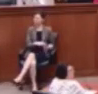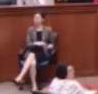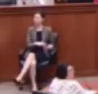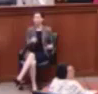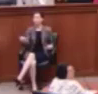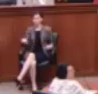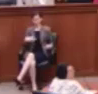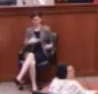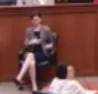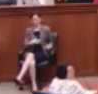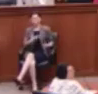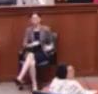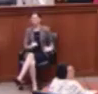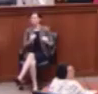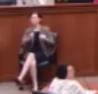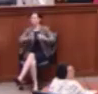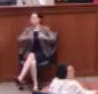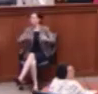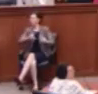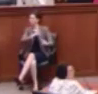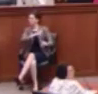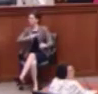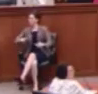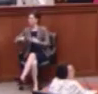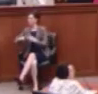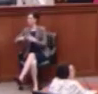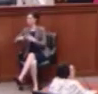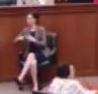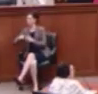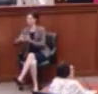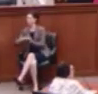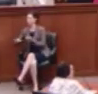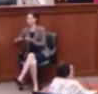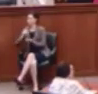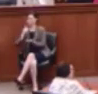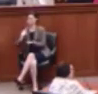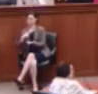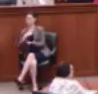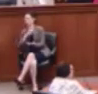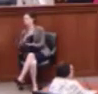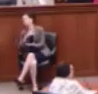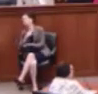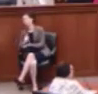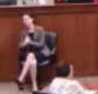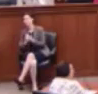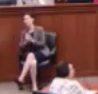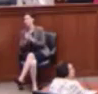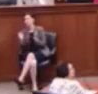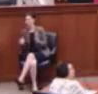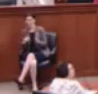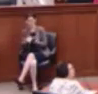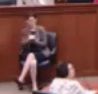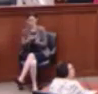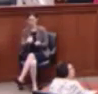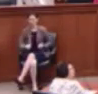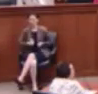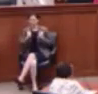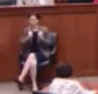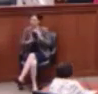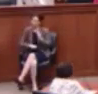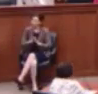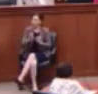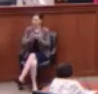you get them further ahead as you hand them off to us to continue their studies. That is invaluable to the life of that student and their